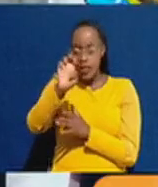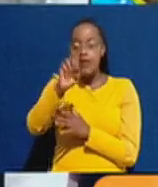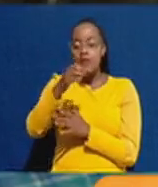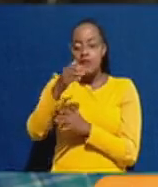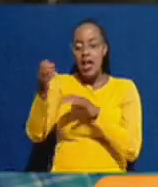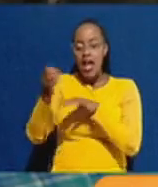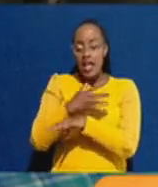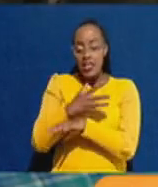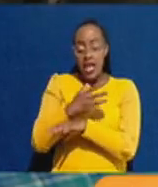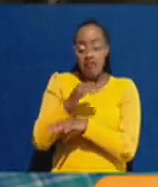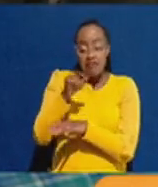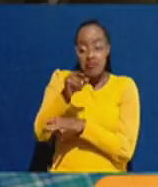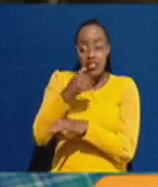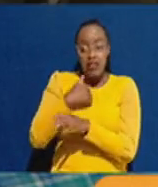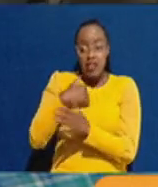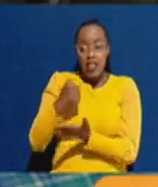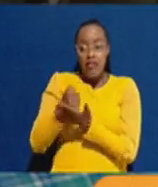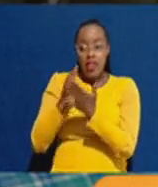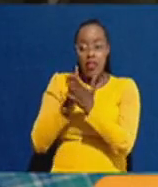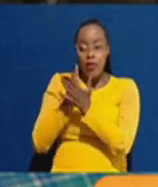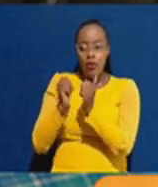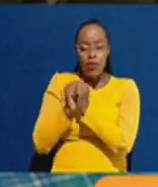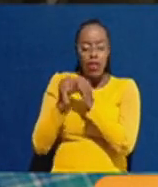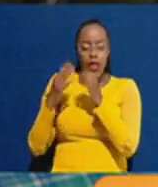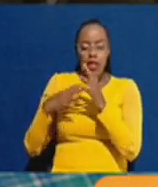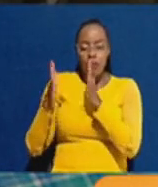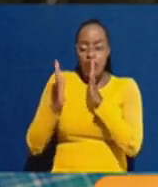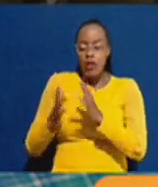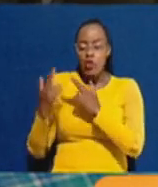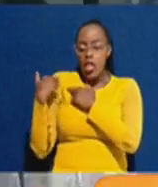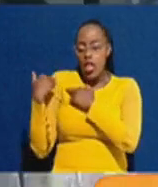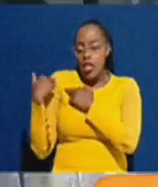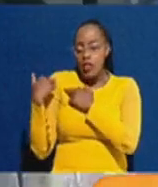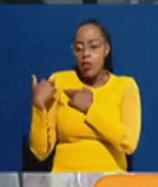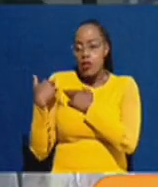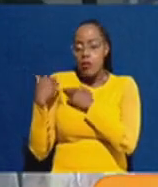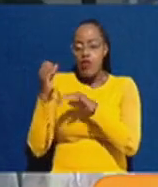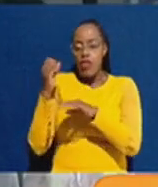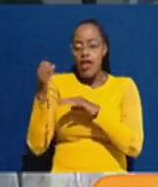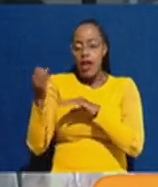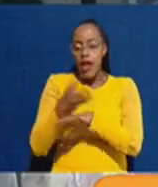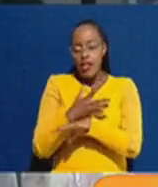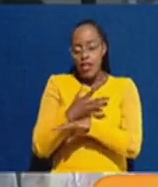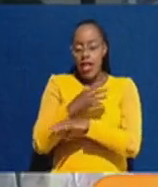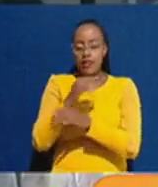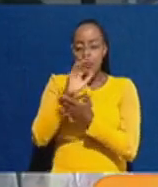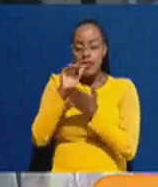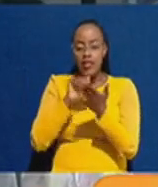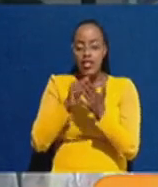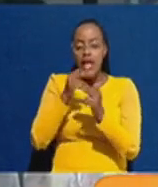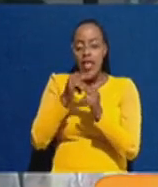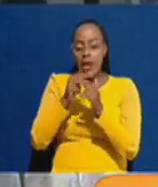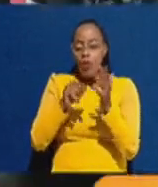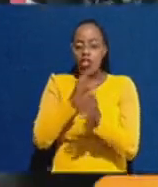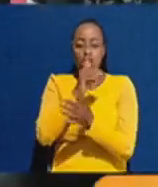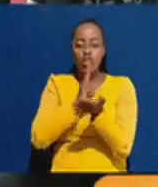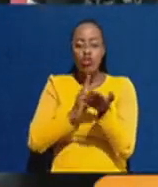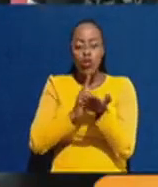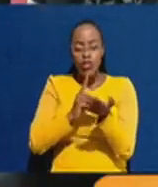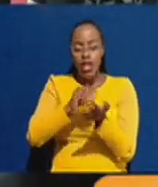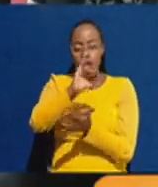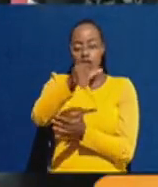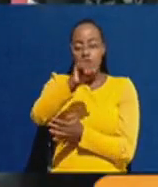new equipment led by the head of ophthalmology, that is Dr. Joseph Washira, who said that it will improve the quality